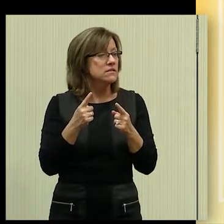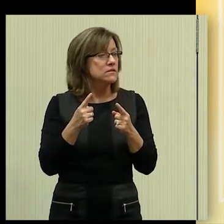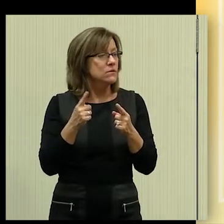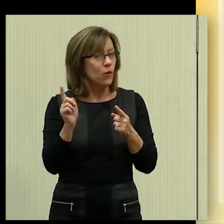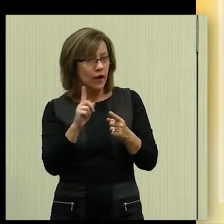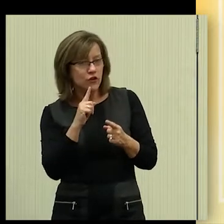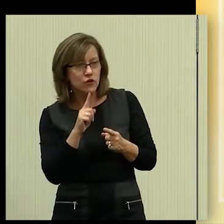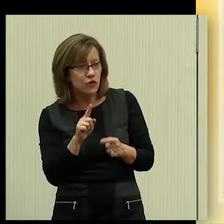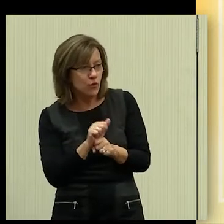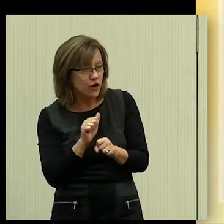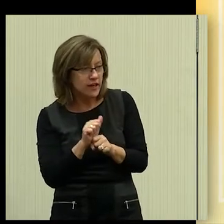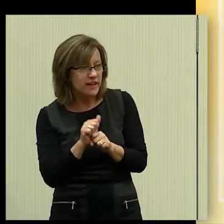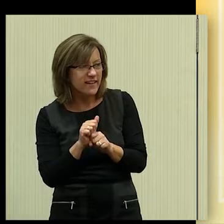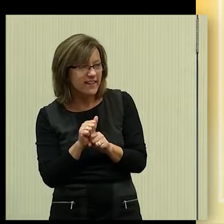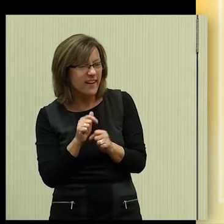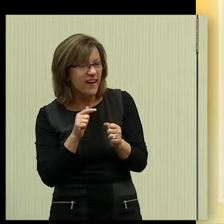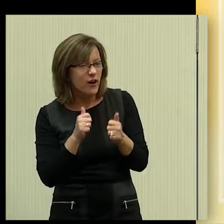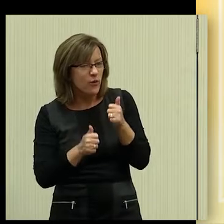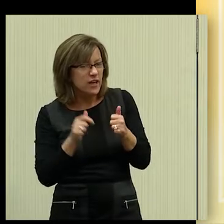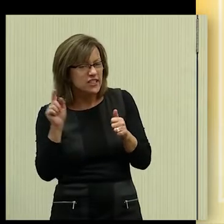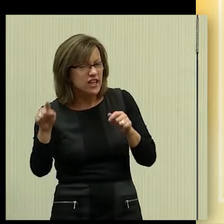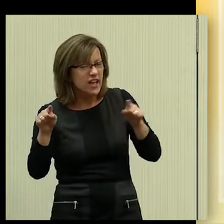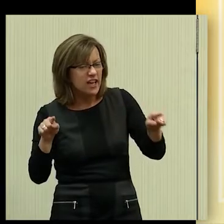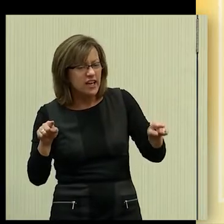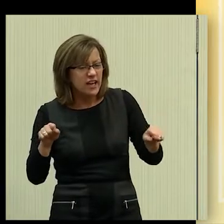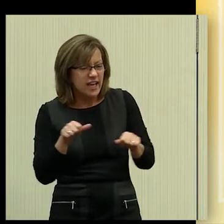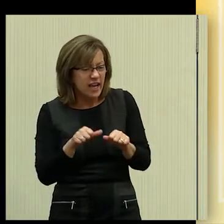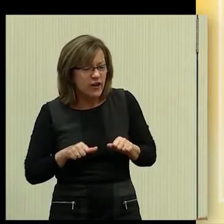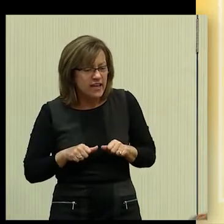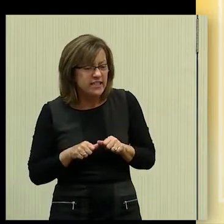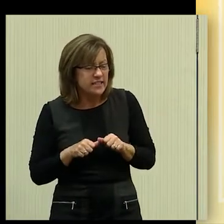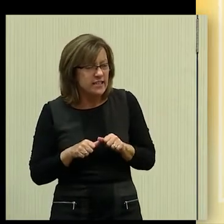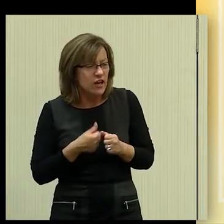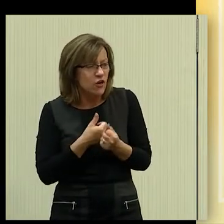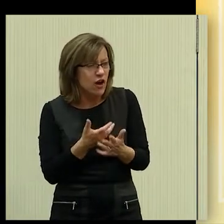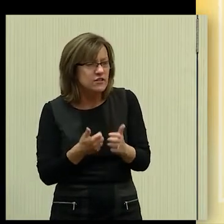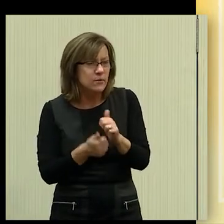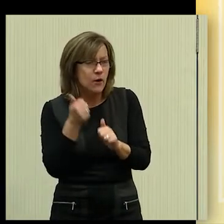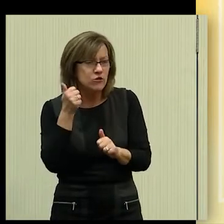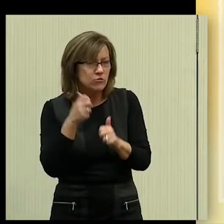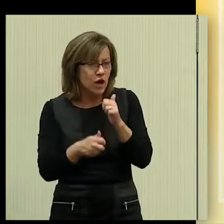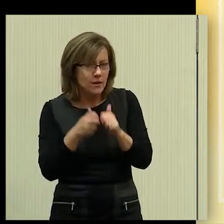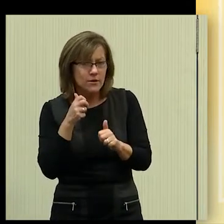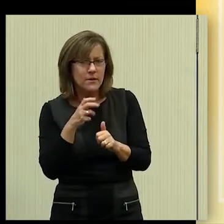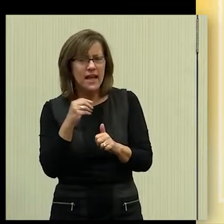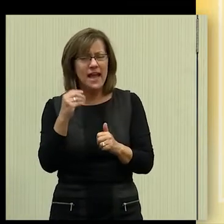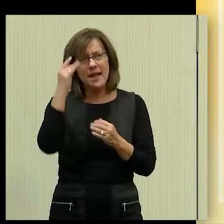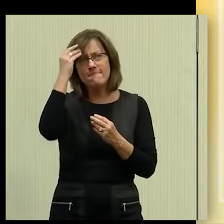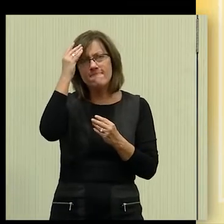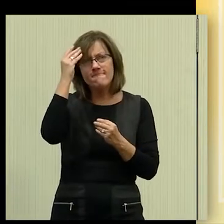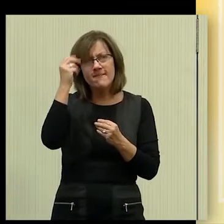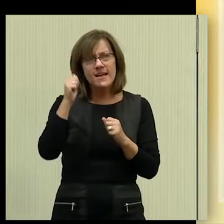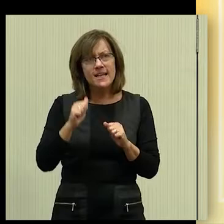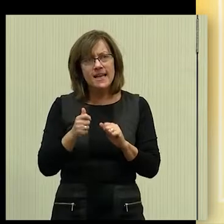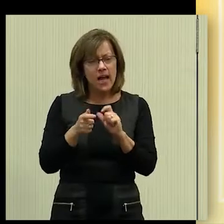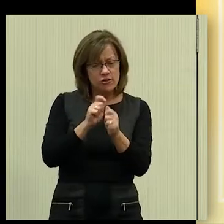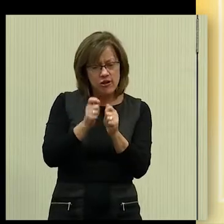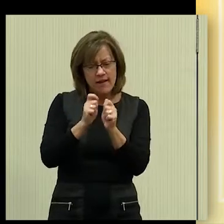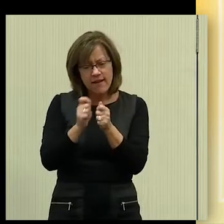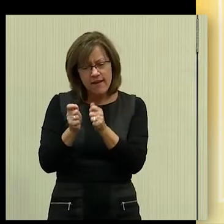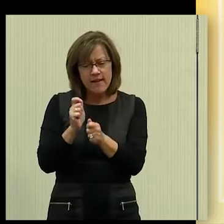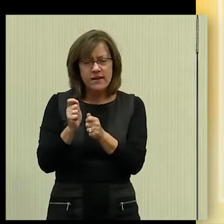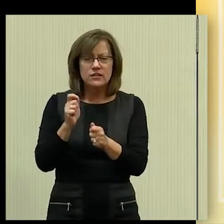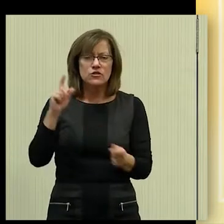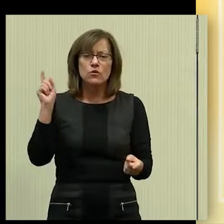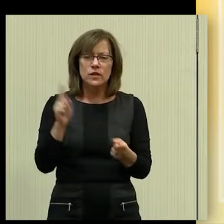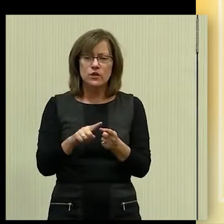ones that are most problematic for you, and are there things you can do to help make them be less of an